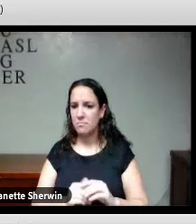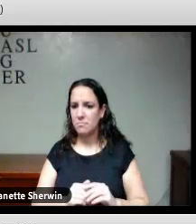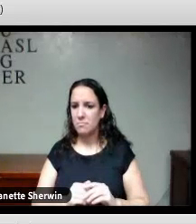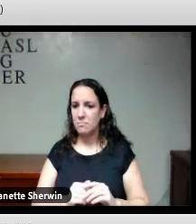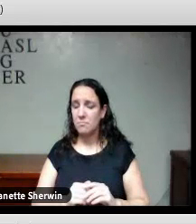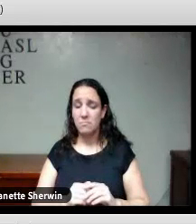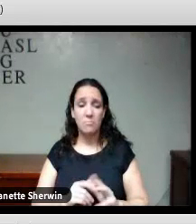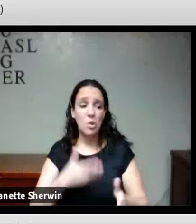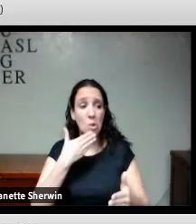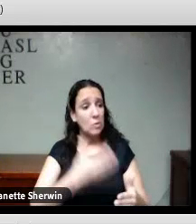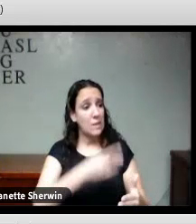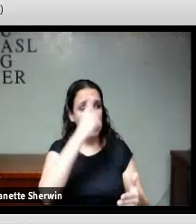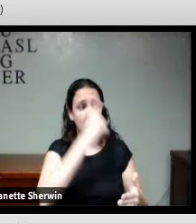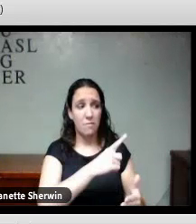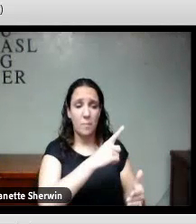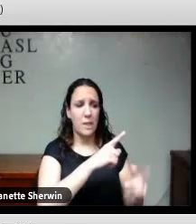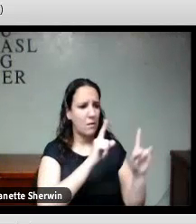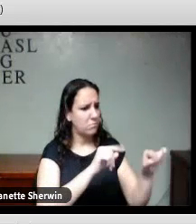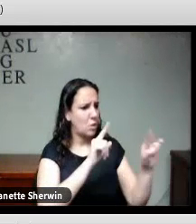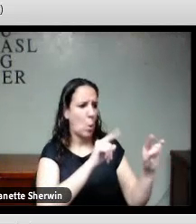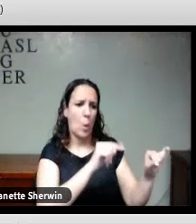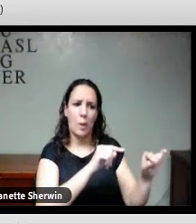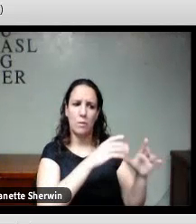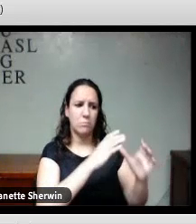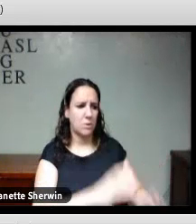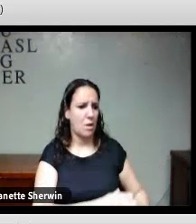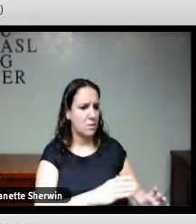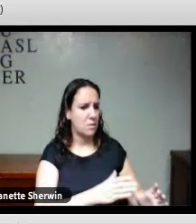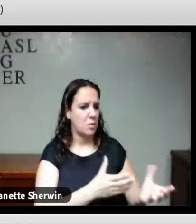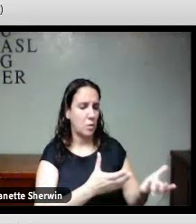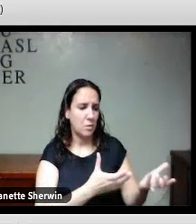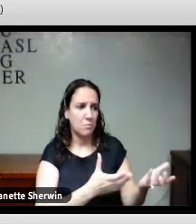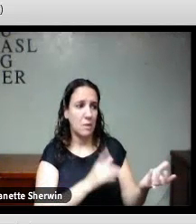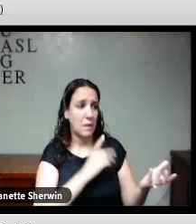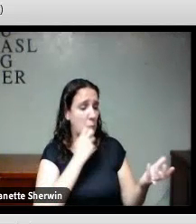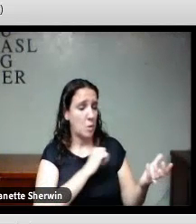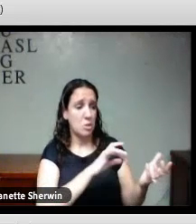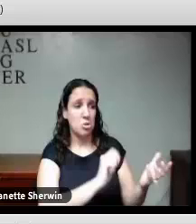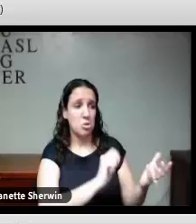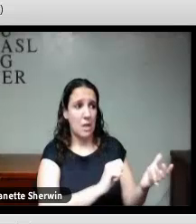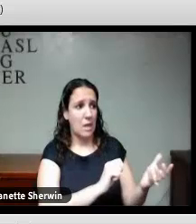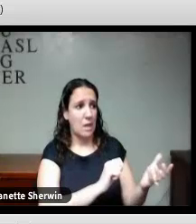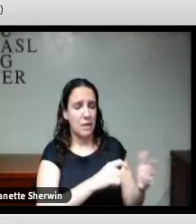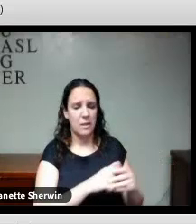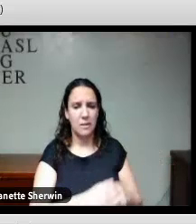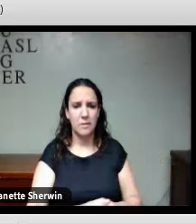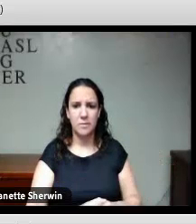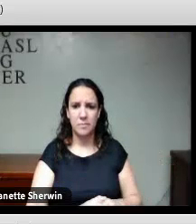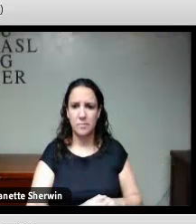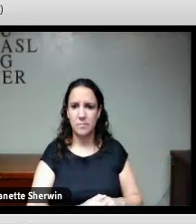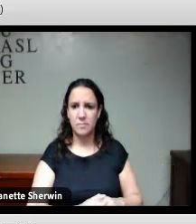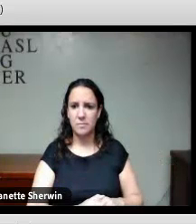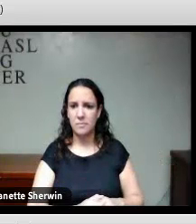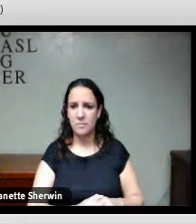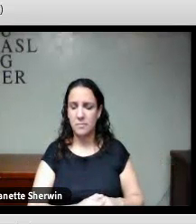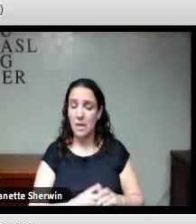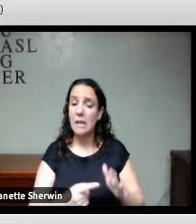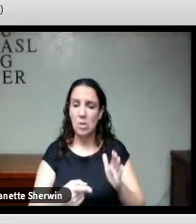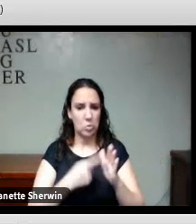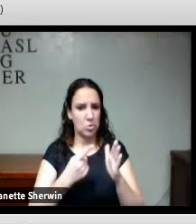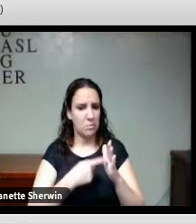everything in our power to solve this situation. And that doesn't always happen, does it, Mark? Because sometimes you go in, and I've experienced this in